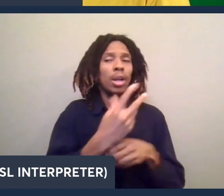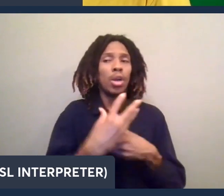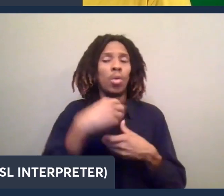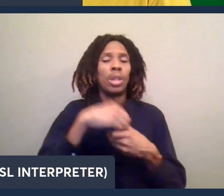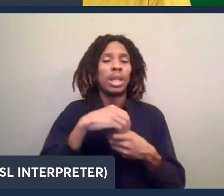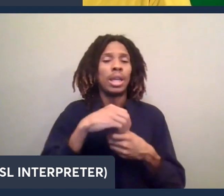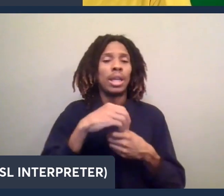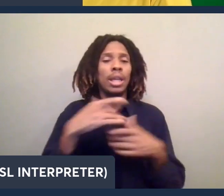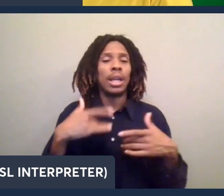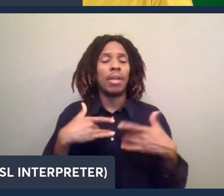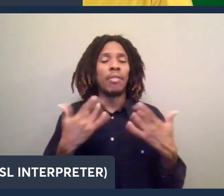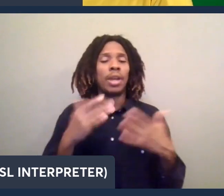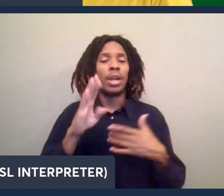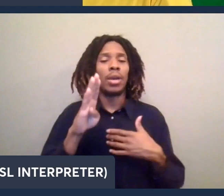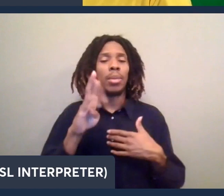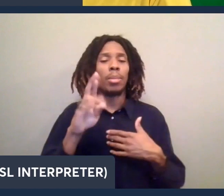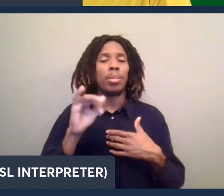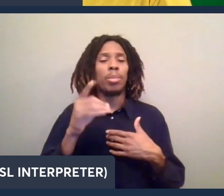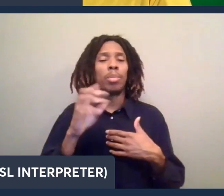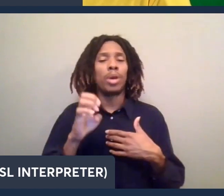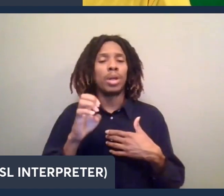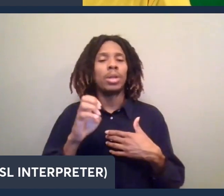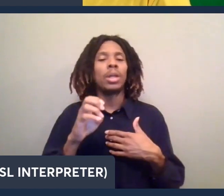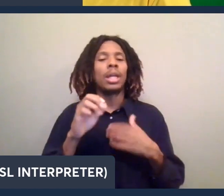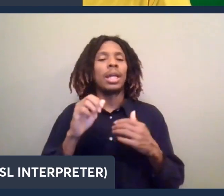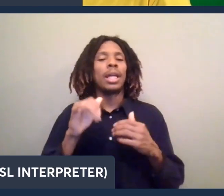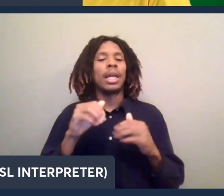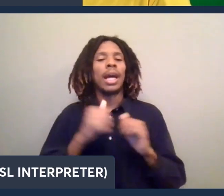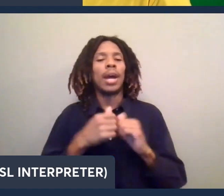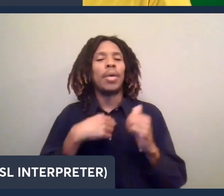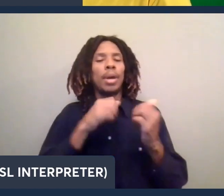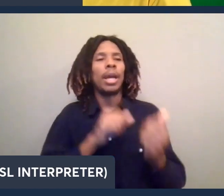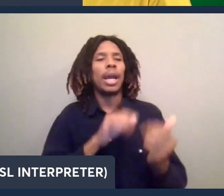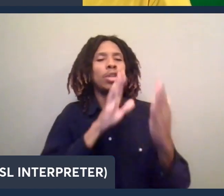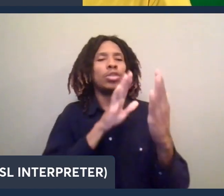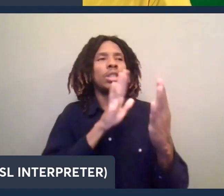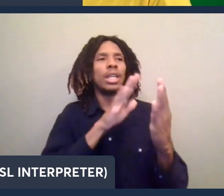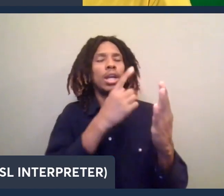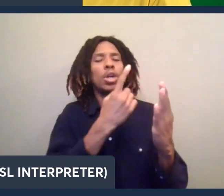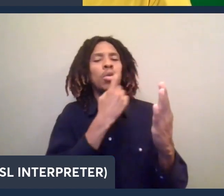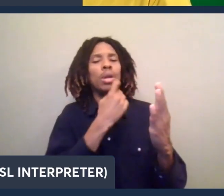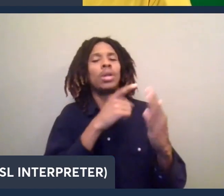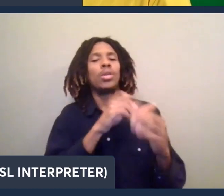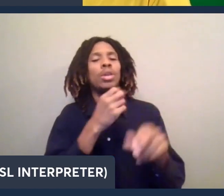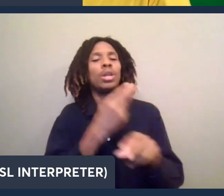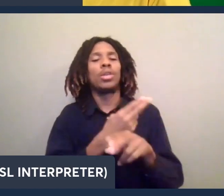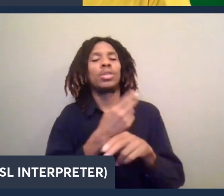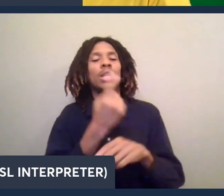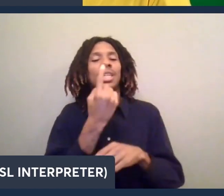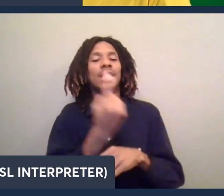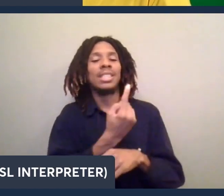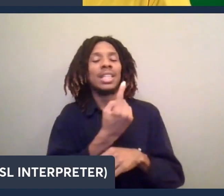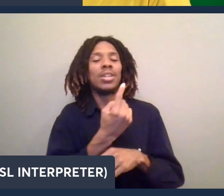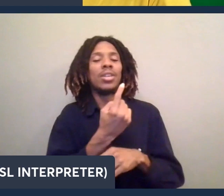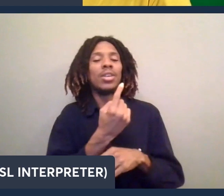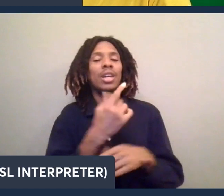this is our way to exactly address that ask, where you can use a single event to up to